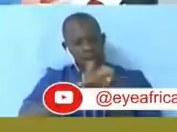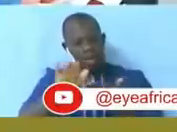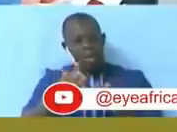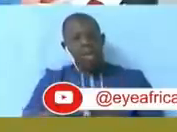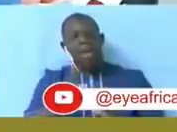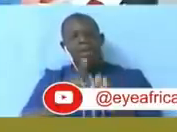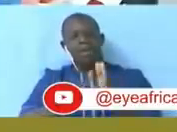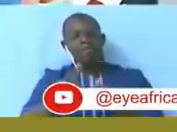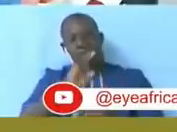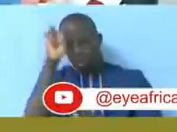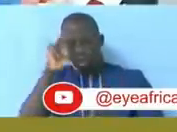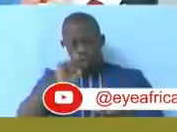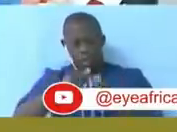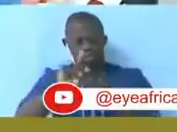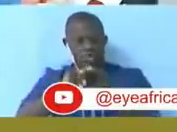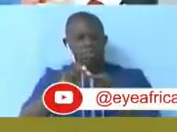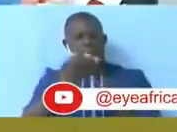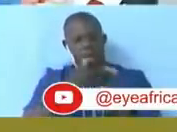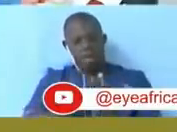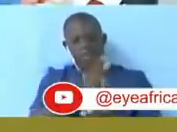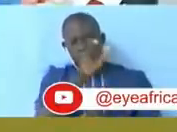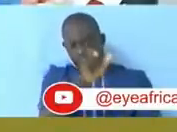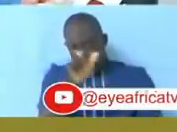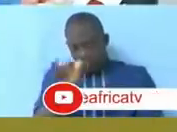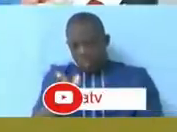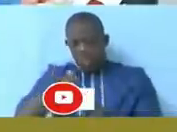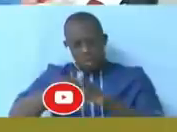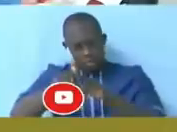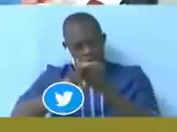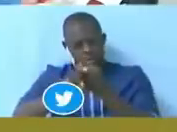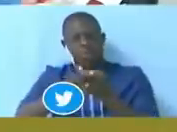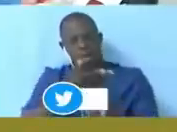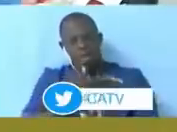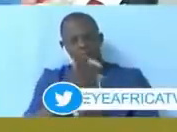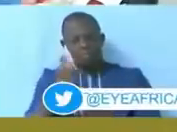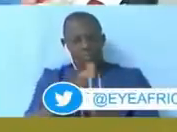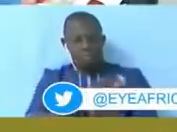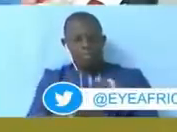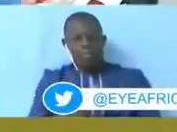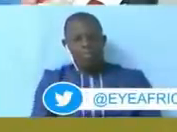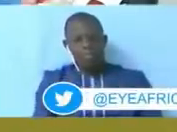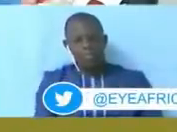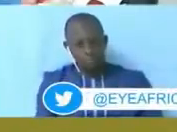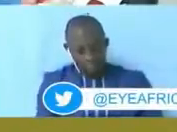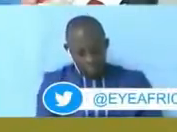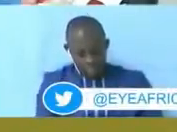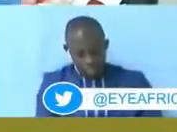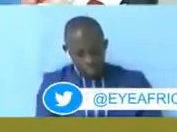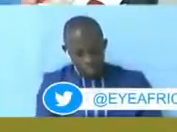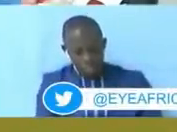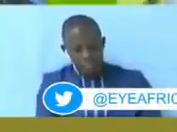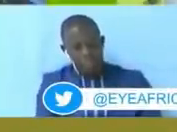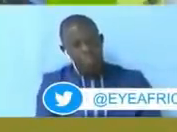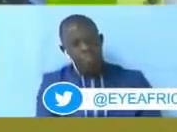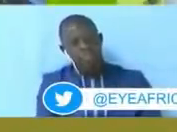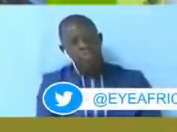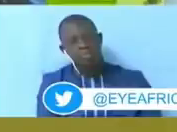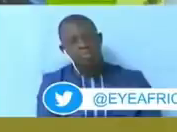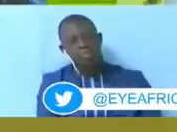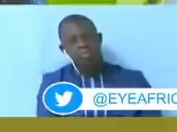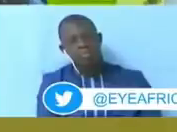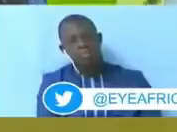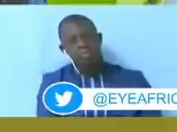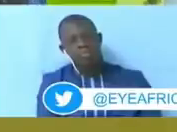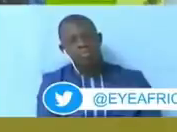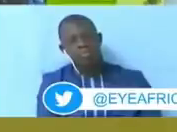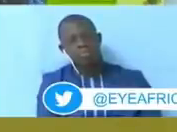oto ja inata kalamuta ko na bota doko la na team inata na ke multimillion ko the mall fonga e chokinyolo sotole. Well, we understand that